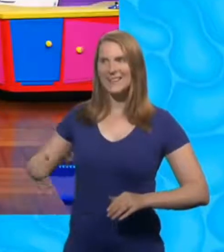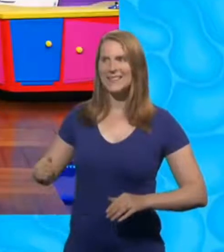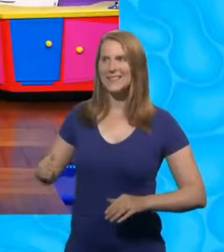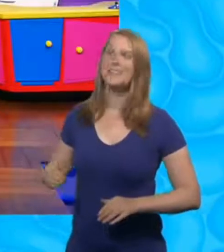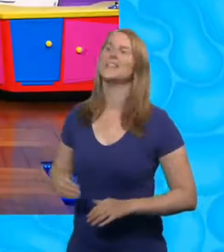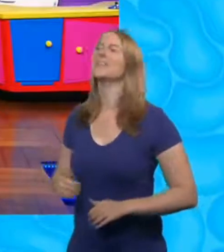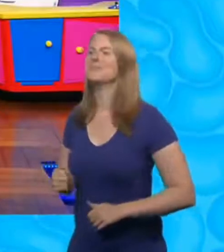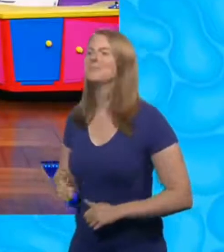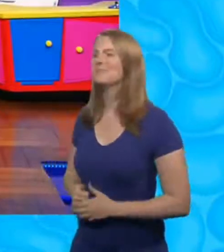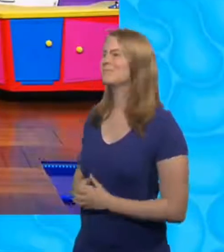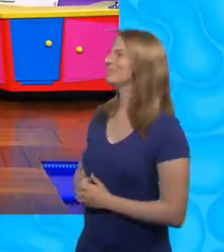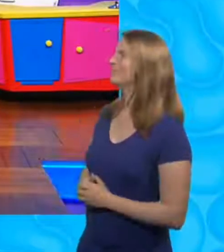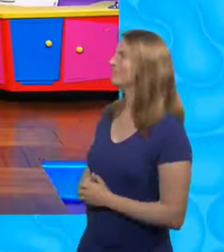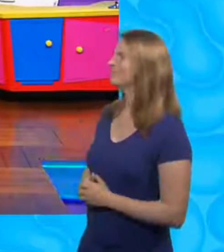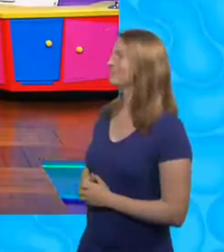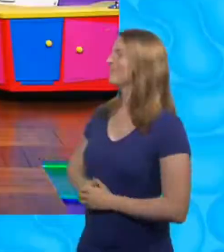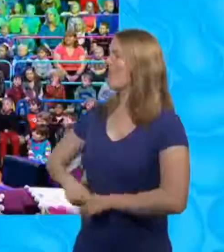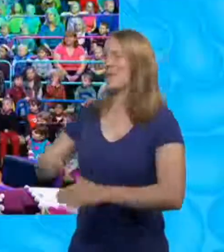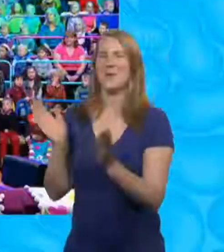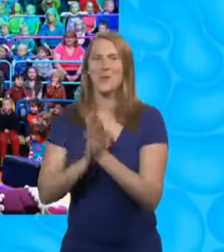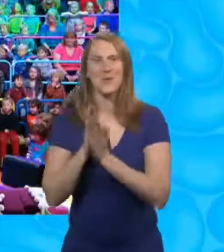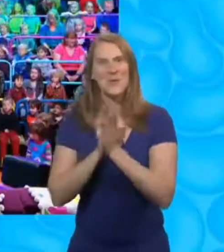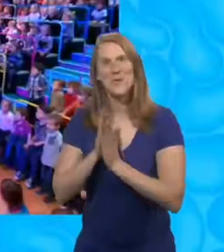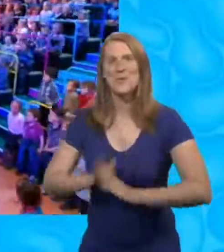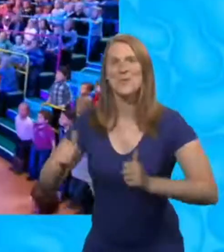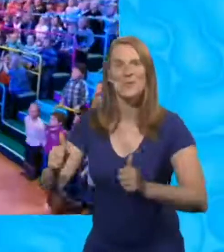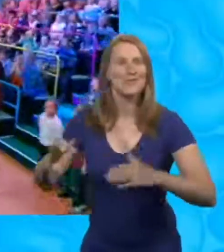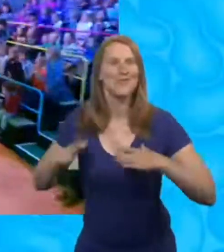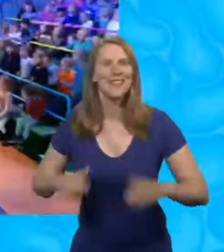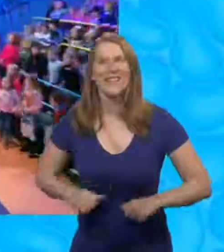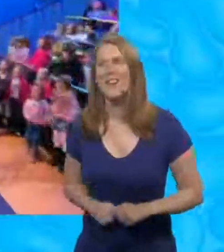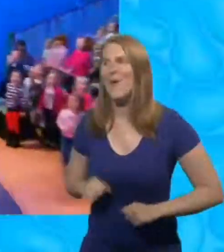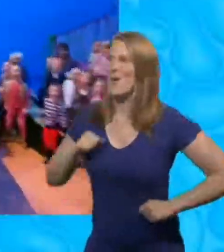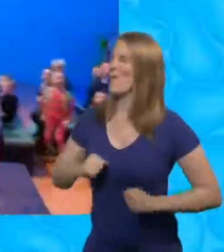Hit it! Hitting it! Come on, everyone, up on your feet, let's go! Here we go!